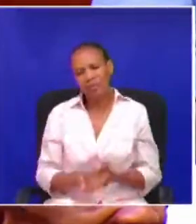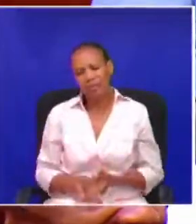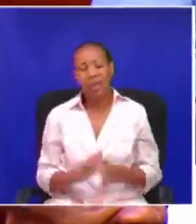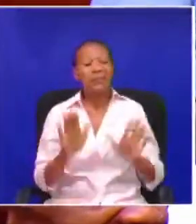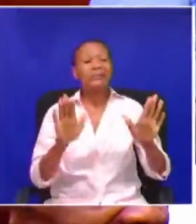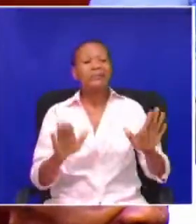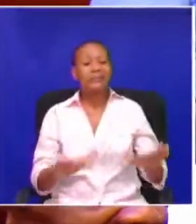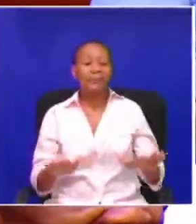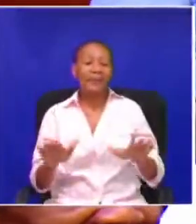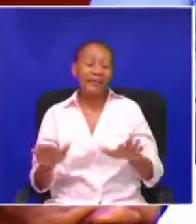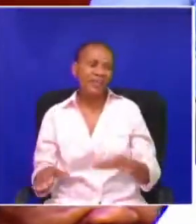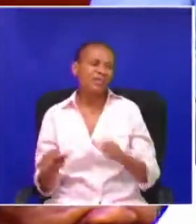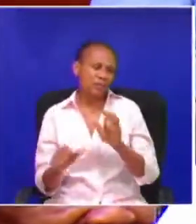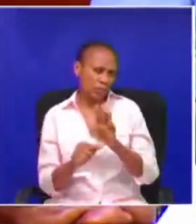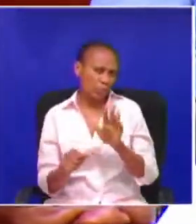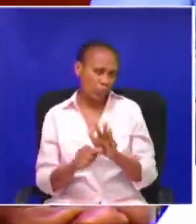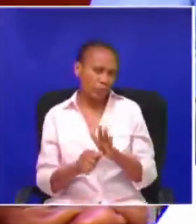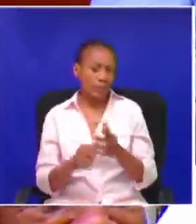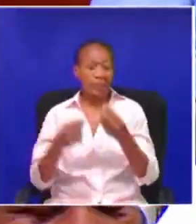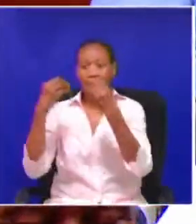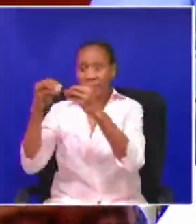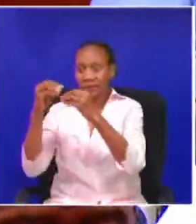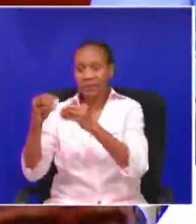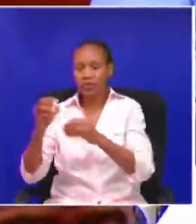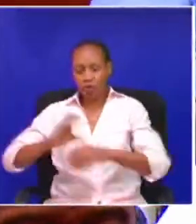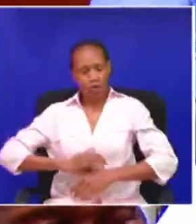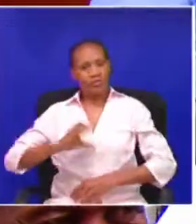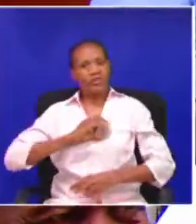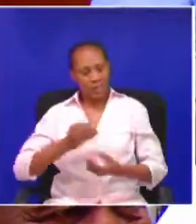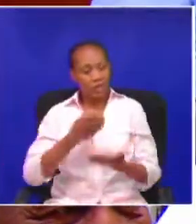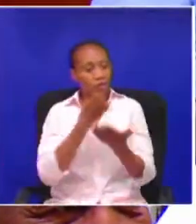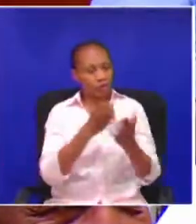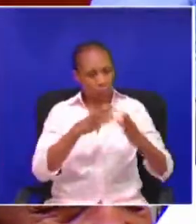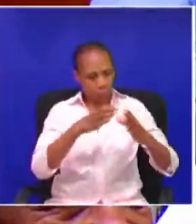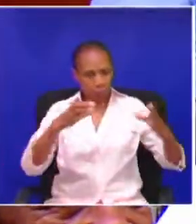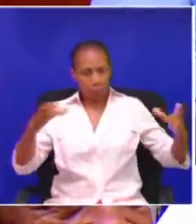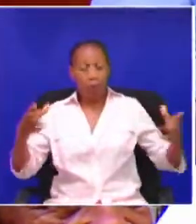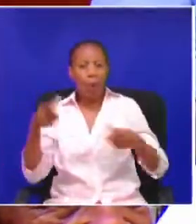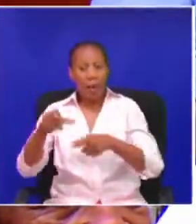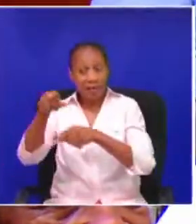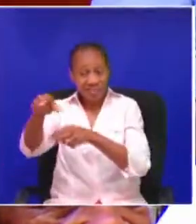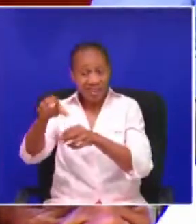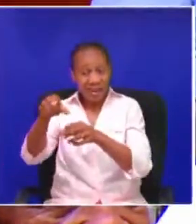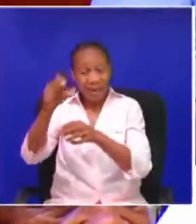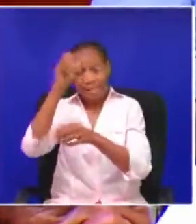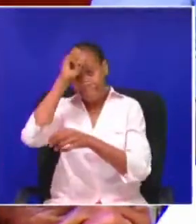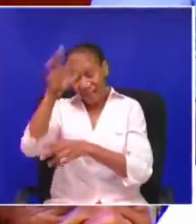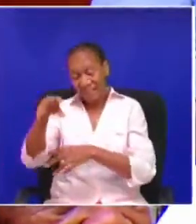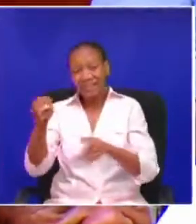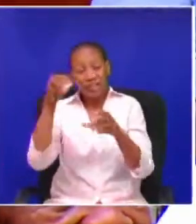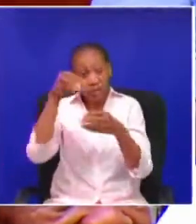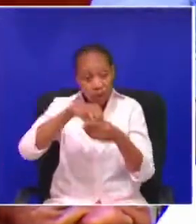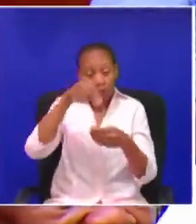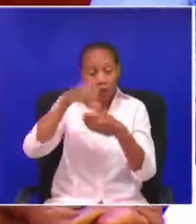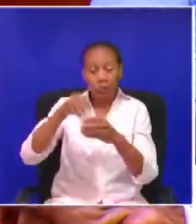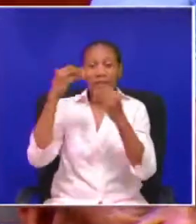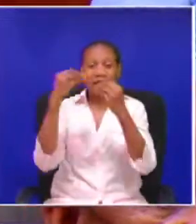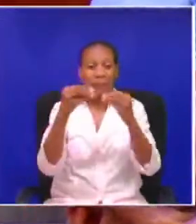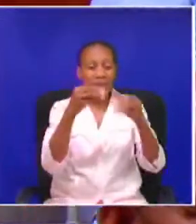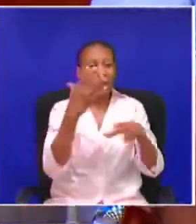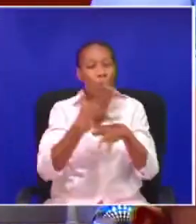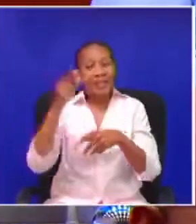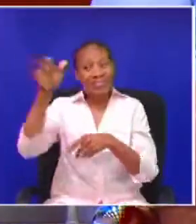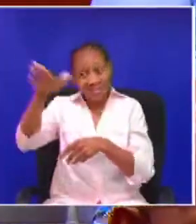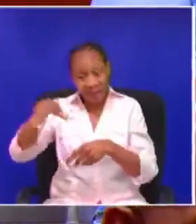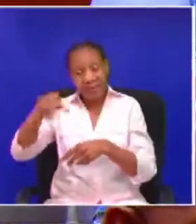is critical for investor confidence and economic expansion in the mining sector, including companies operating along the Richards Bay